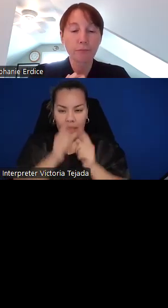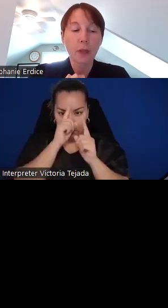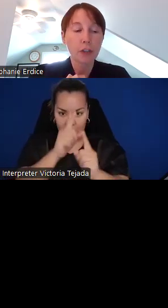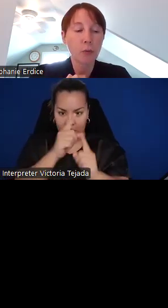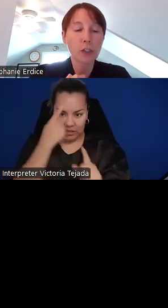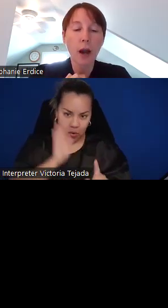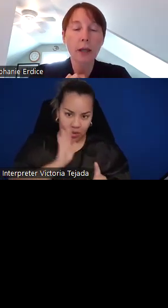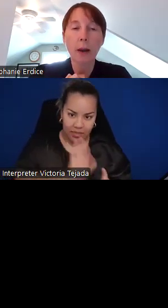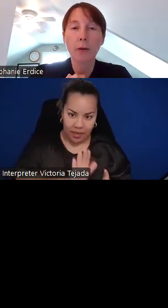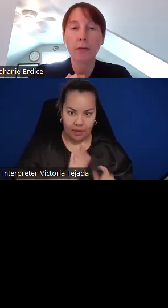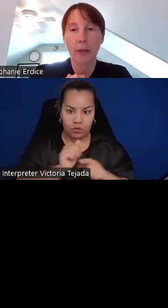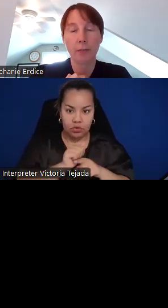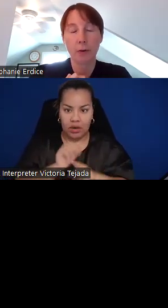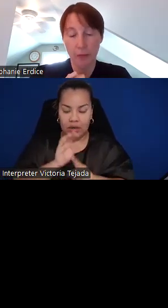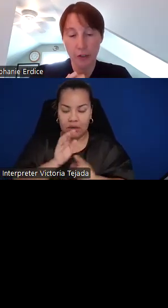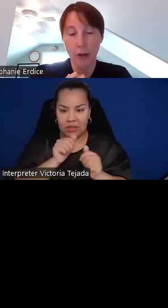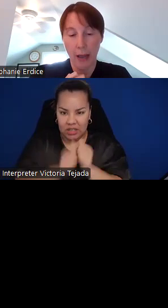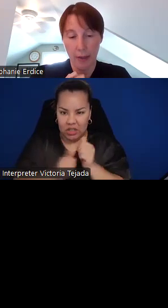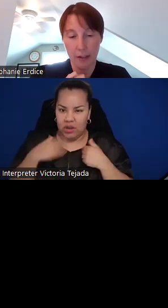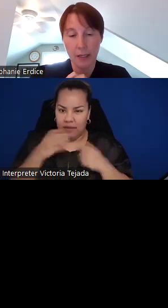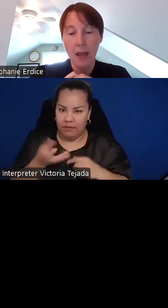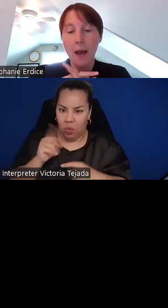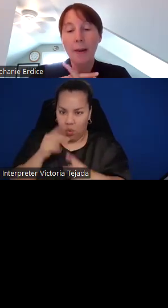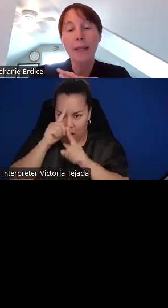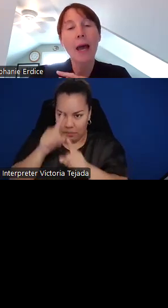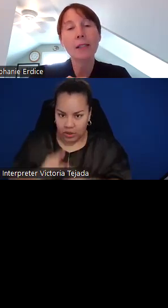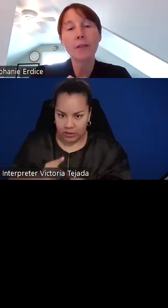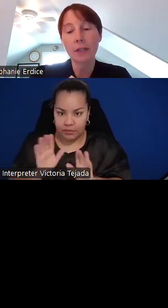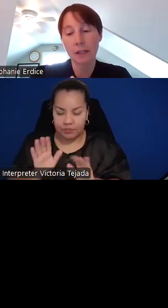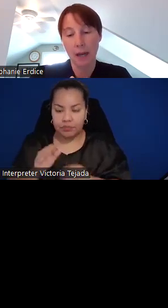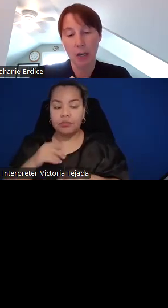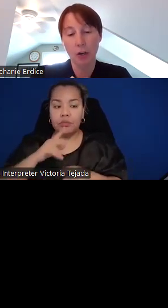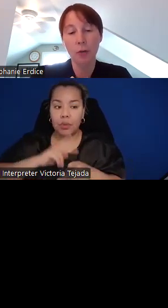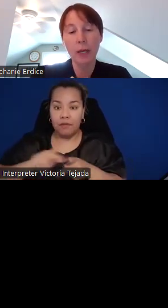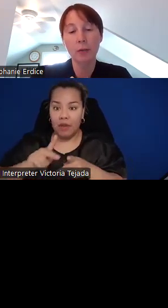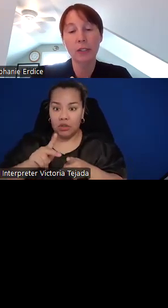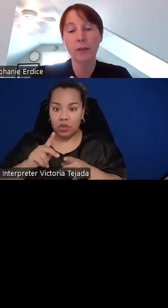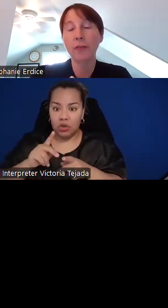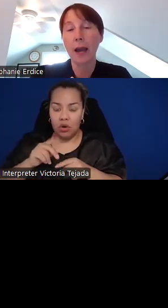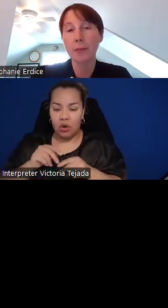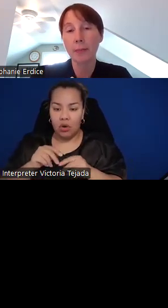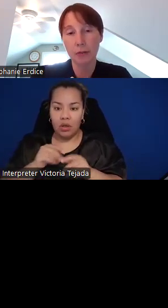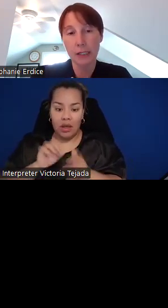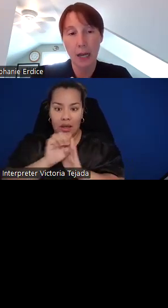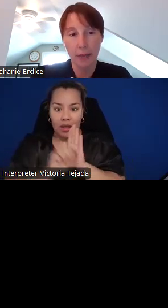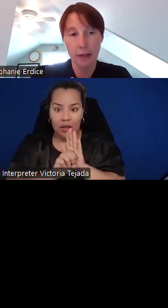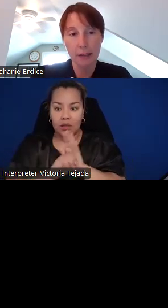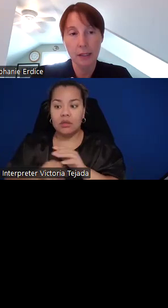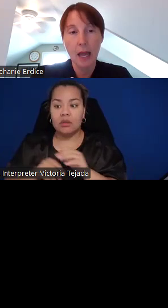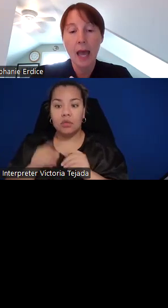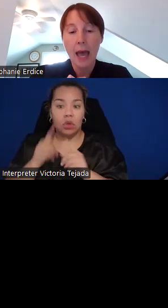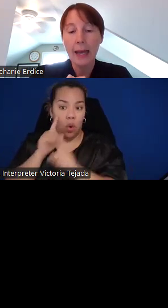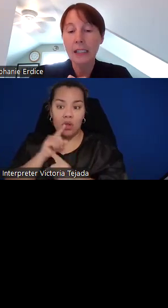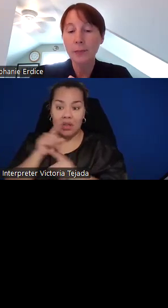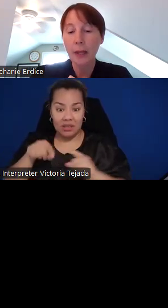training. So when we're talking about professional ethics, by the end of this segment, you'll be able to define boundaries and